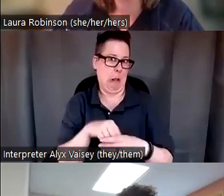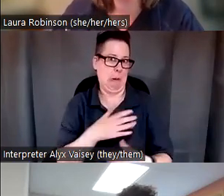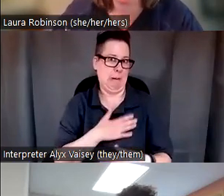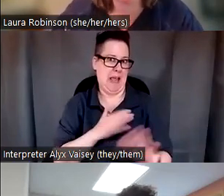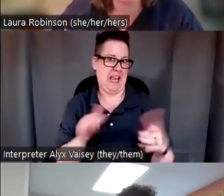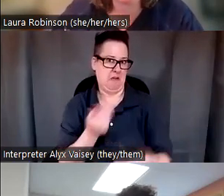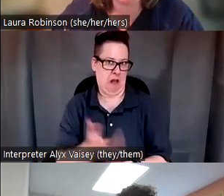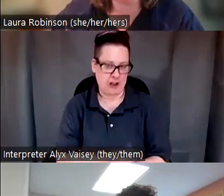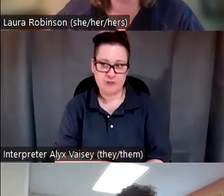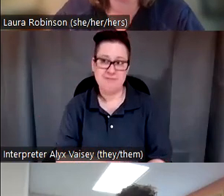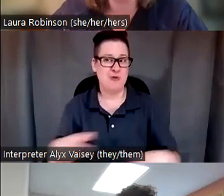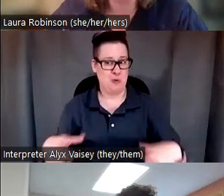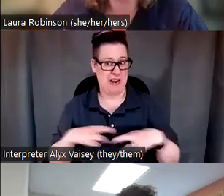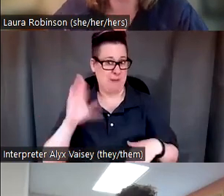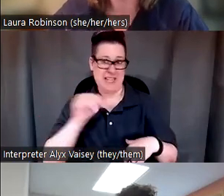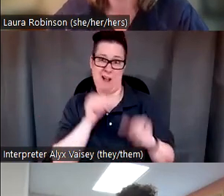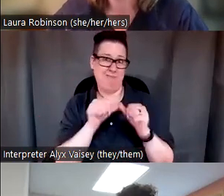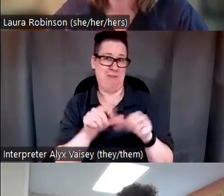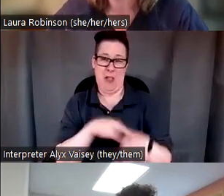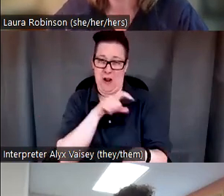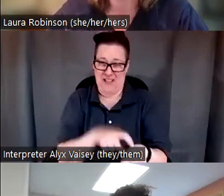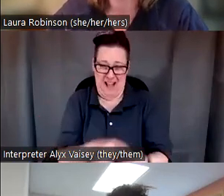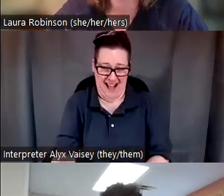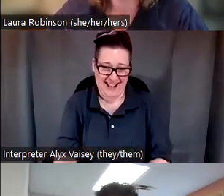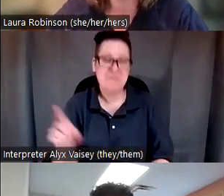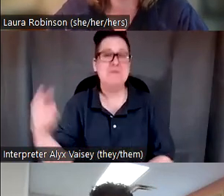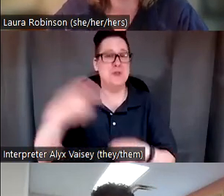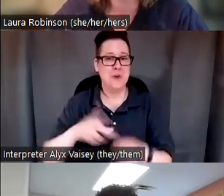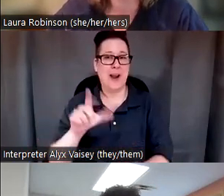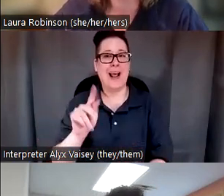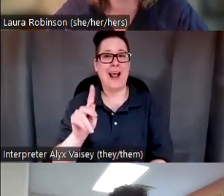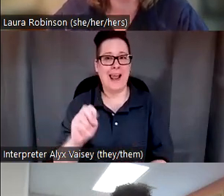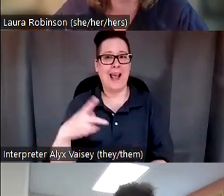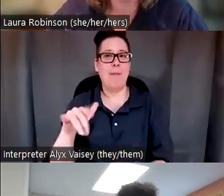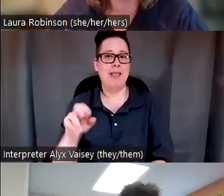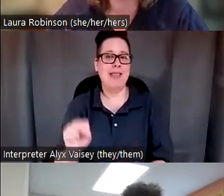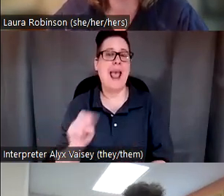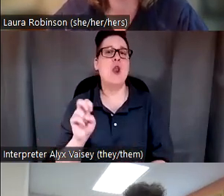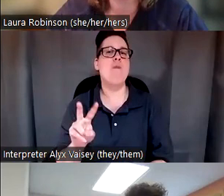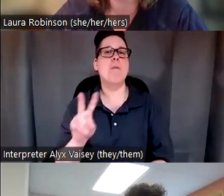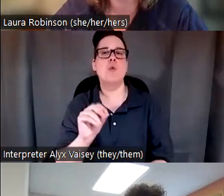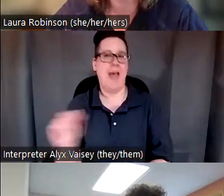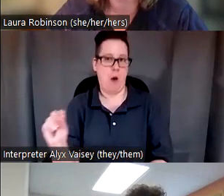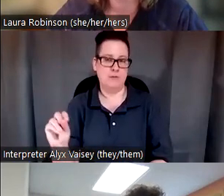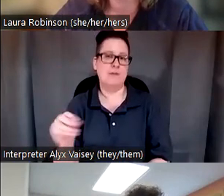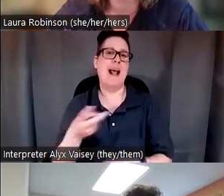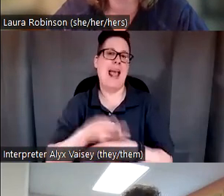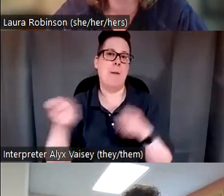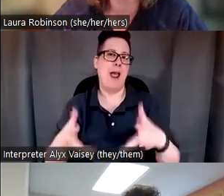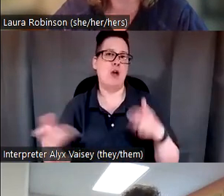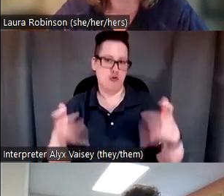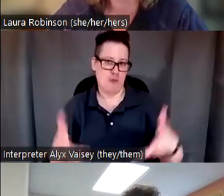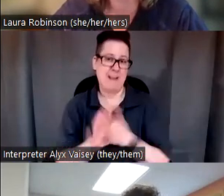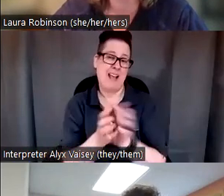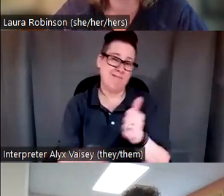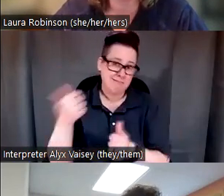So retirement didn't last long for her. So she joined Lake Plains in November 2000 as the Care Management Director and became the Executive Director